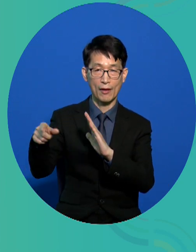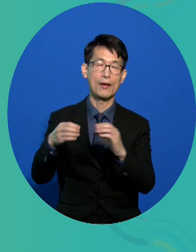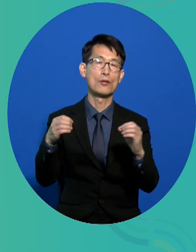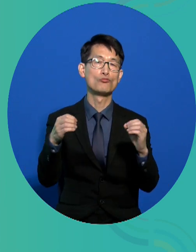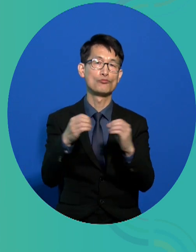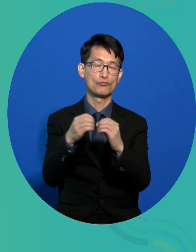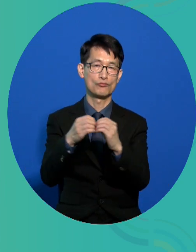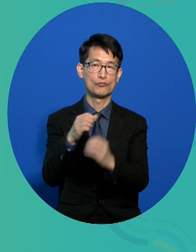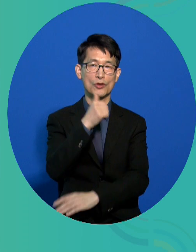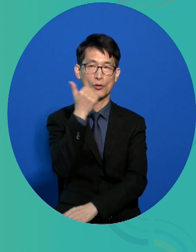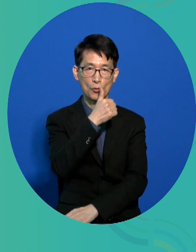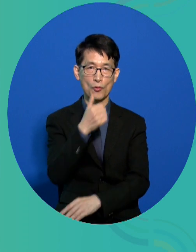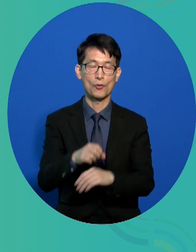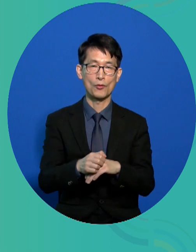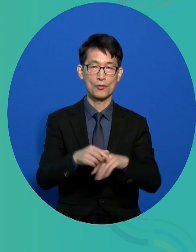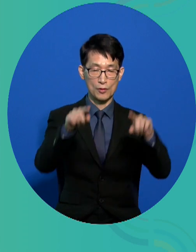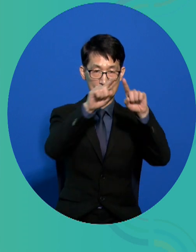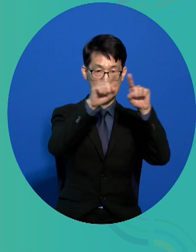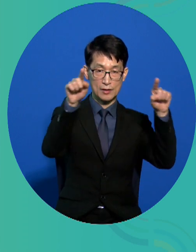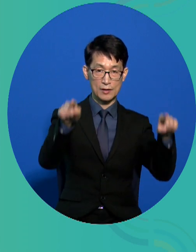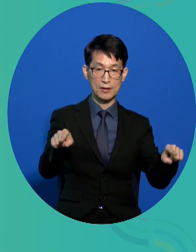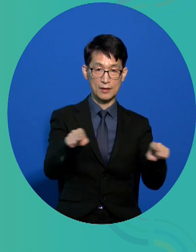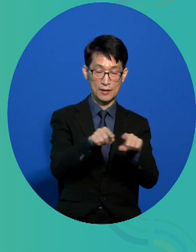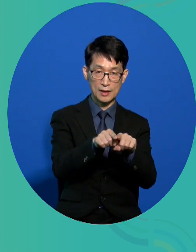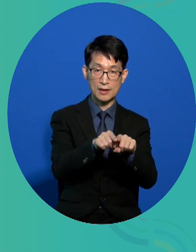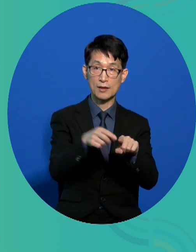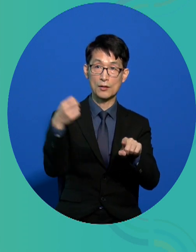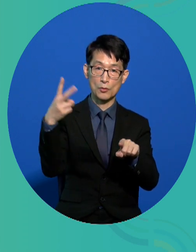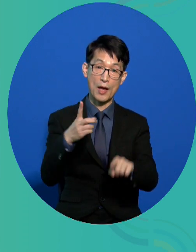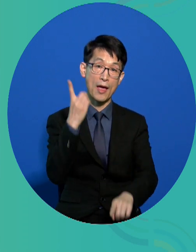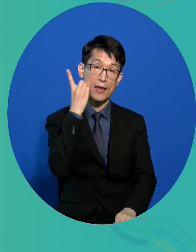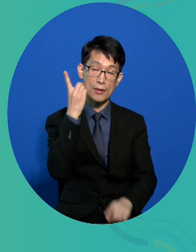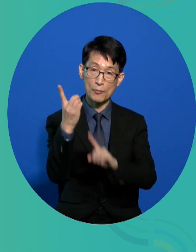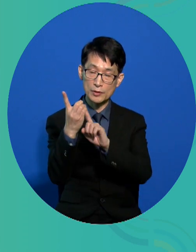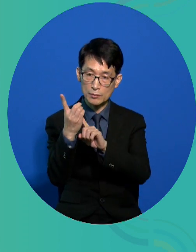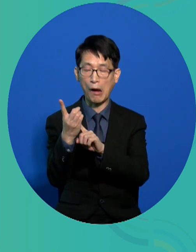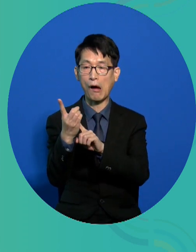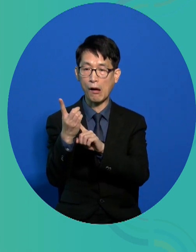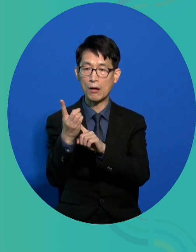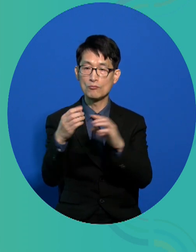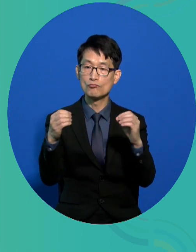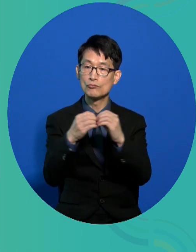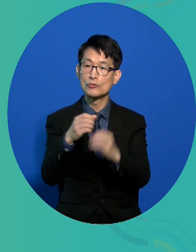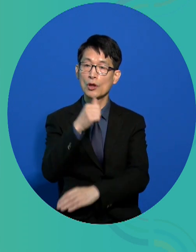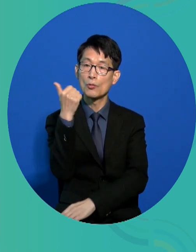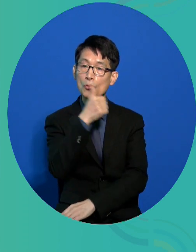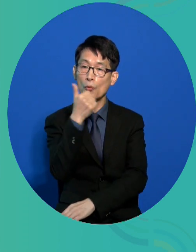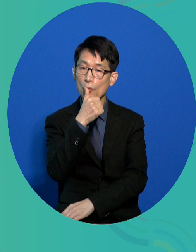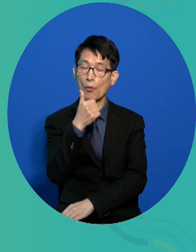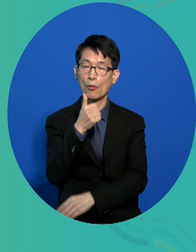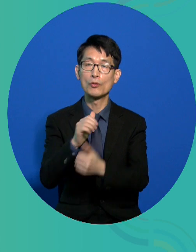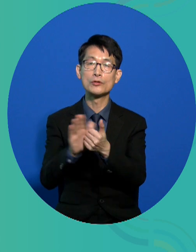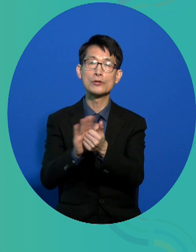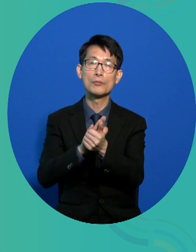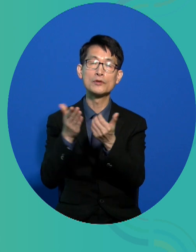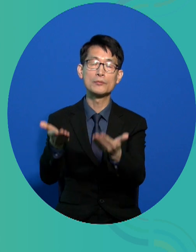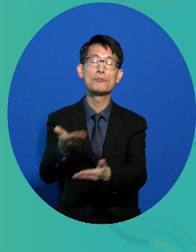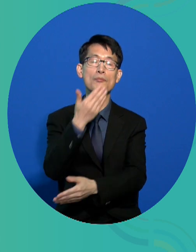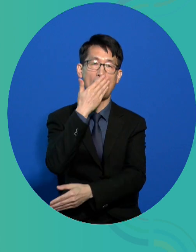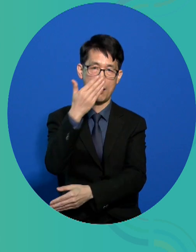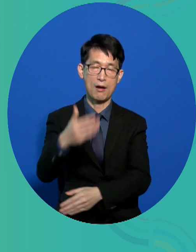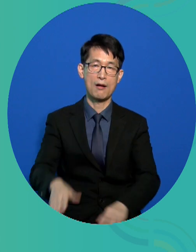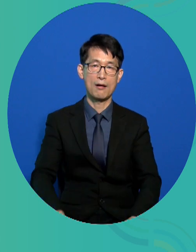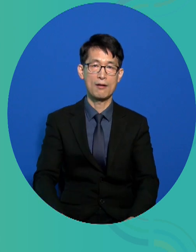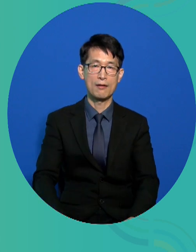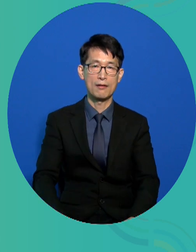provided during seminars or at events, forums. If there is a separate screen or monitor or